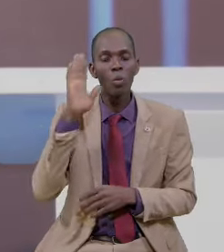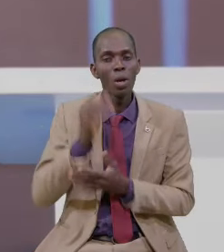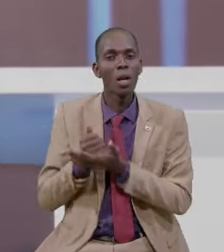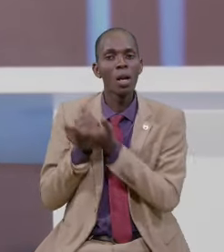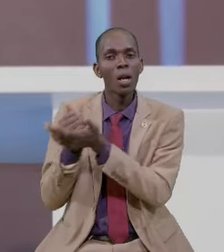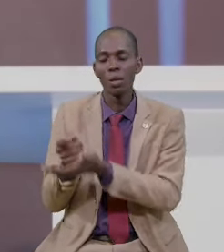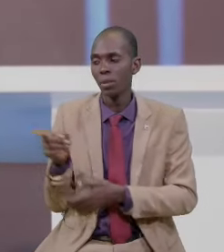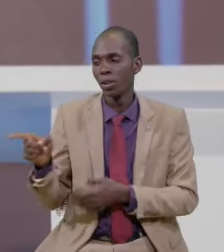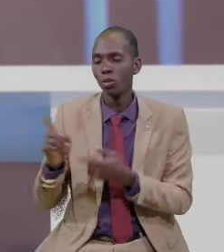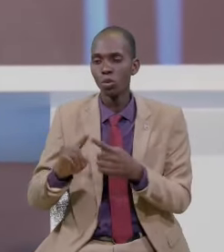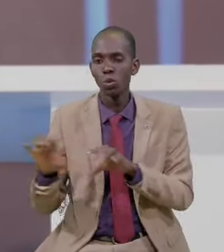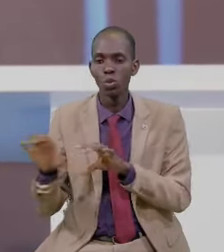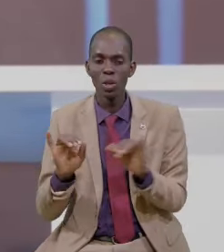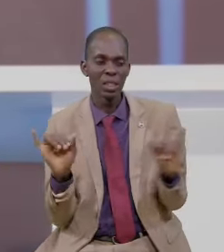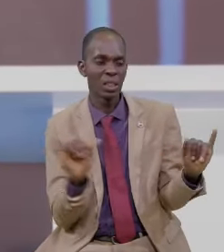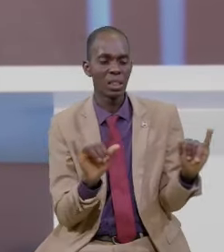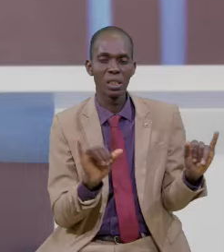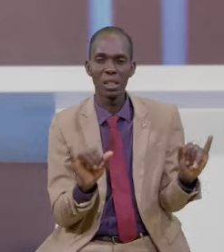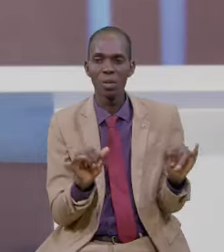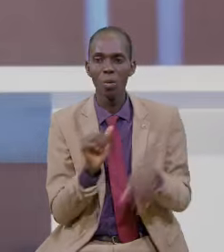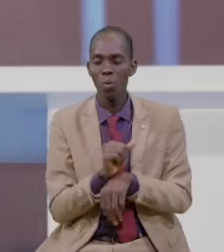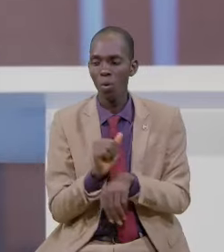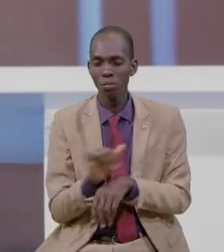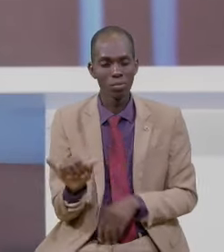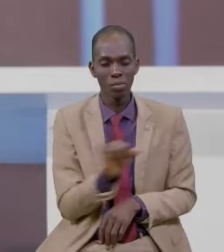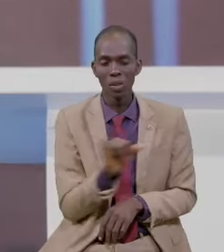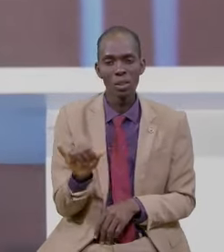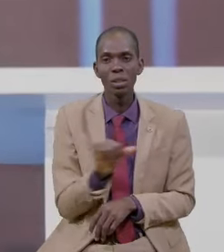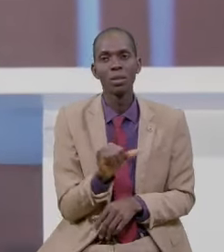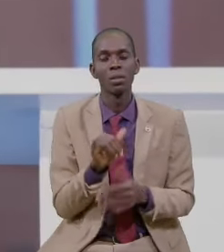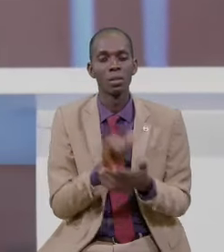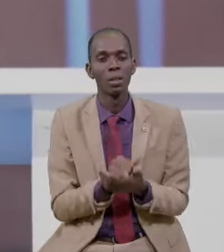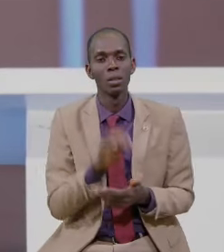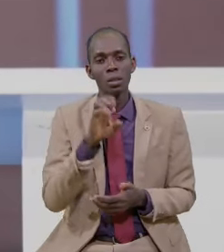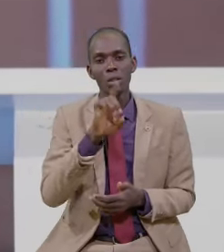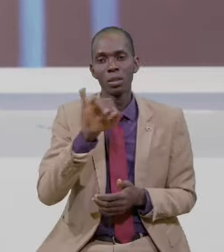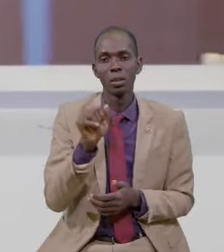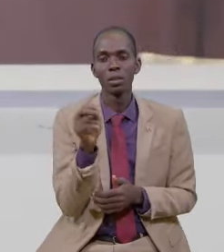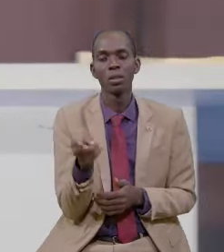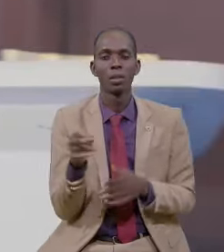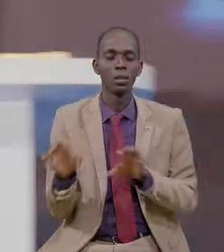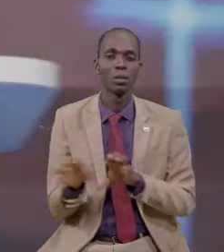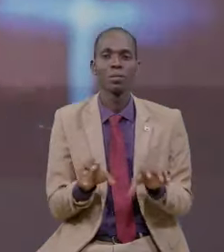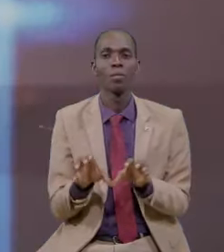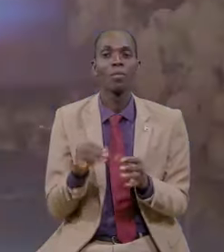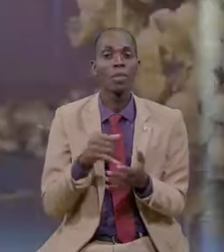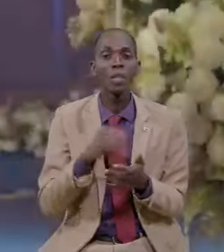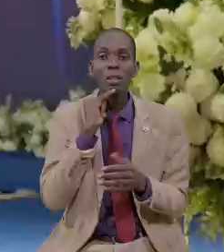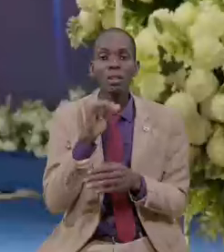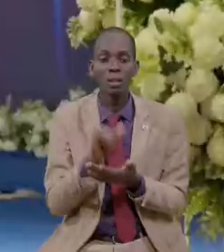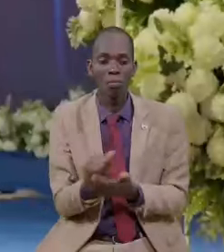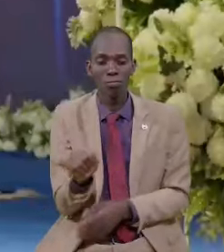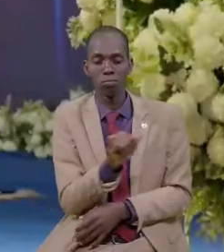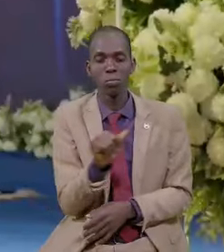similar work like Elijah did. It is that similarity that we call